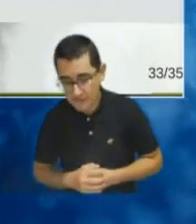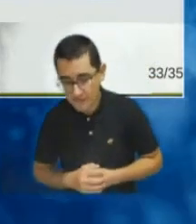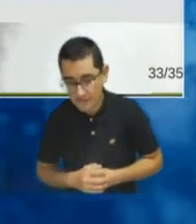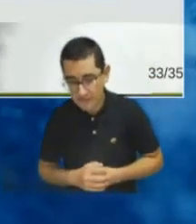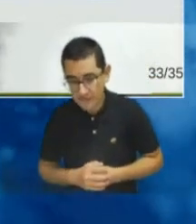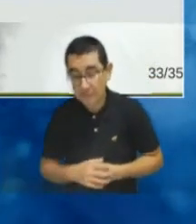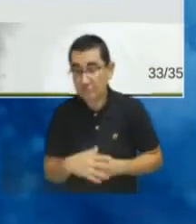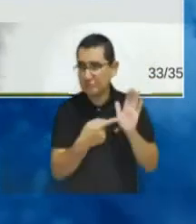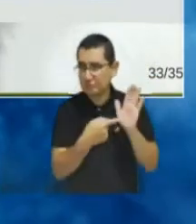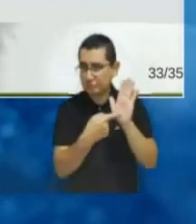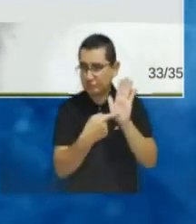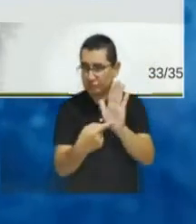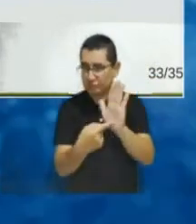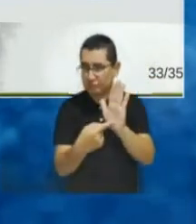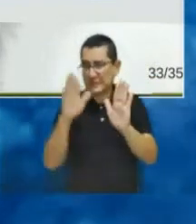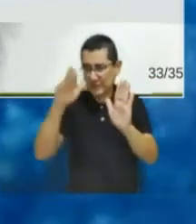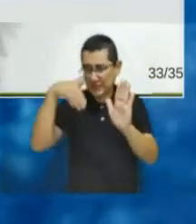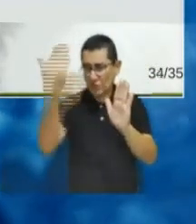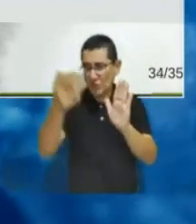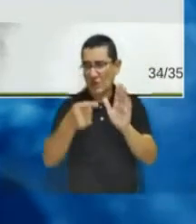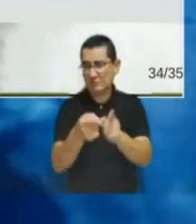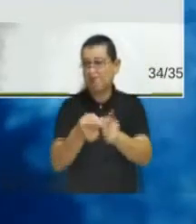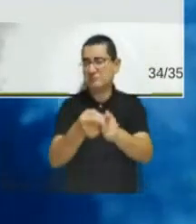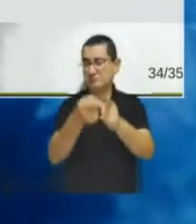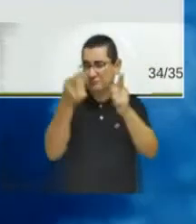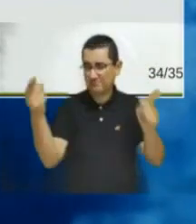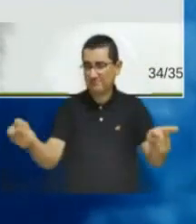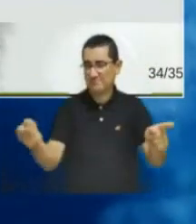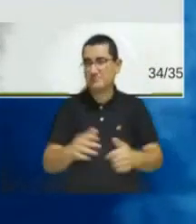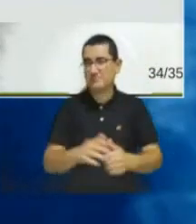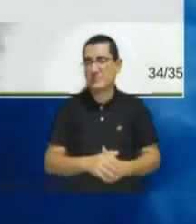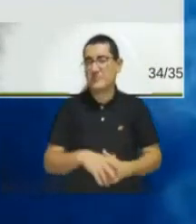And then we have resources there.